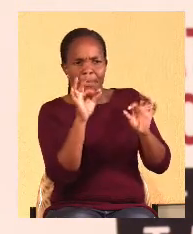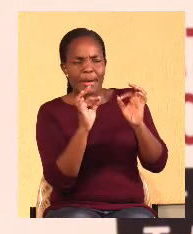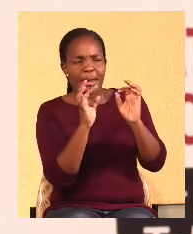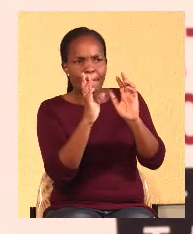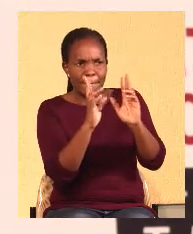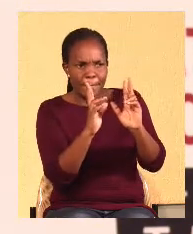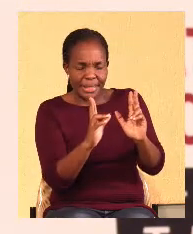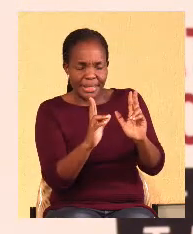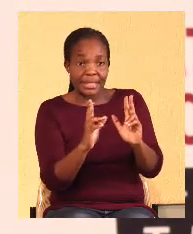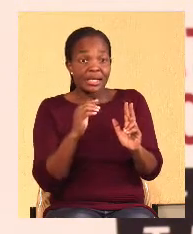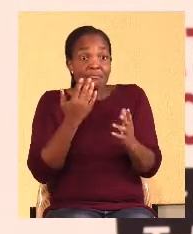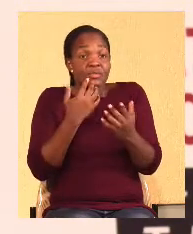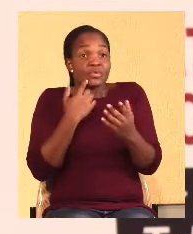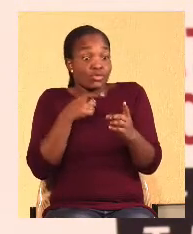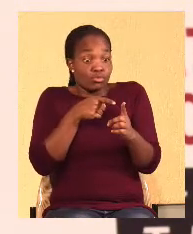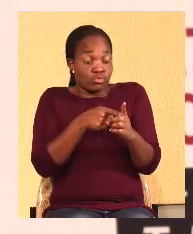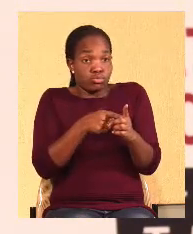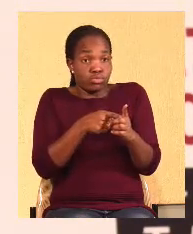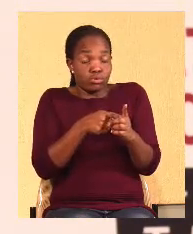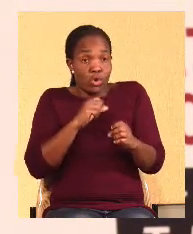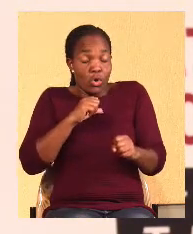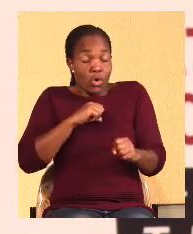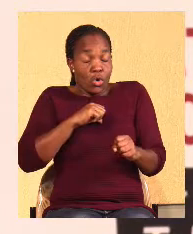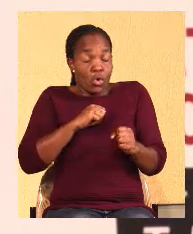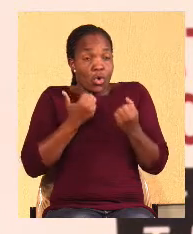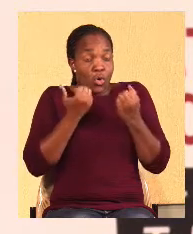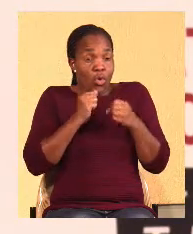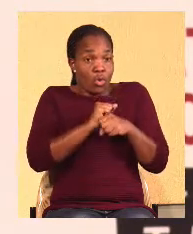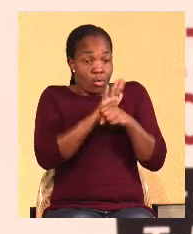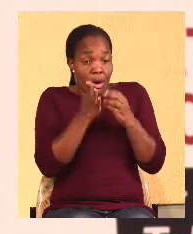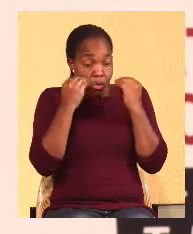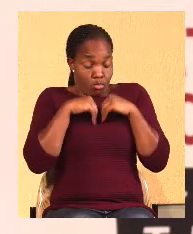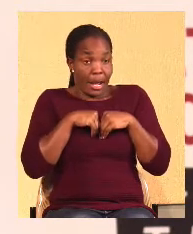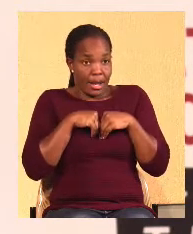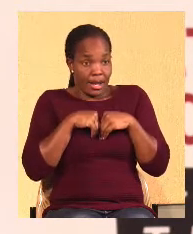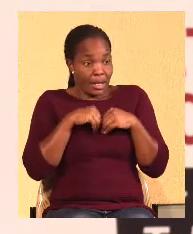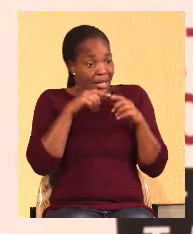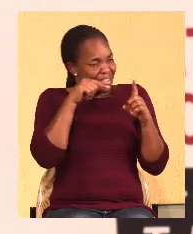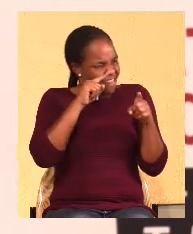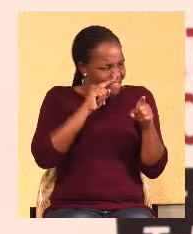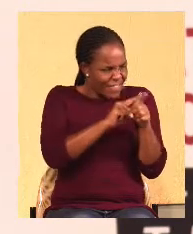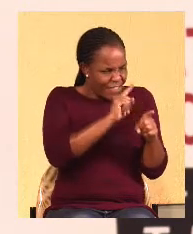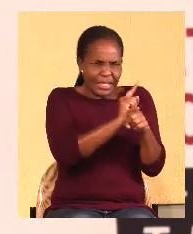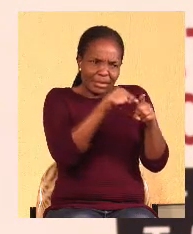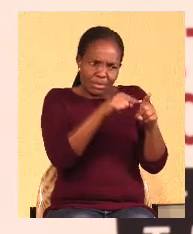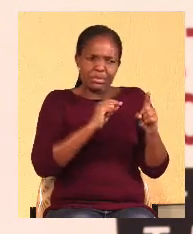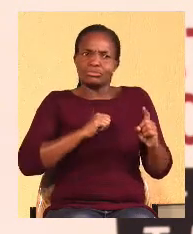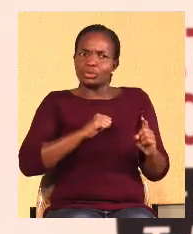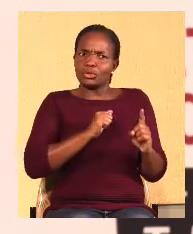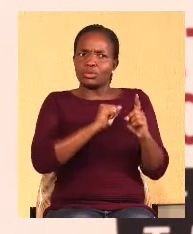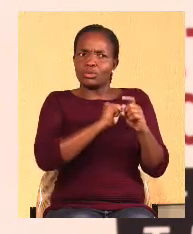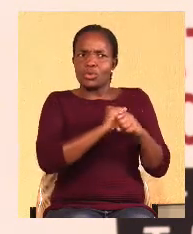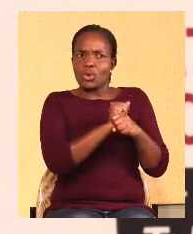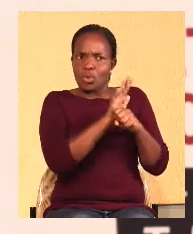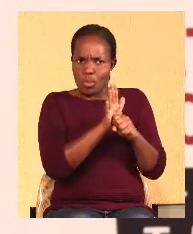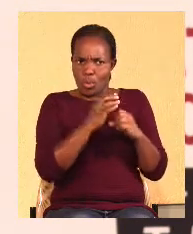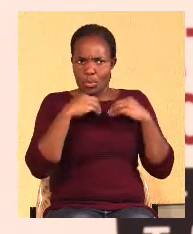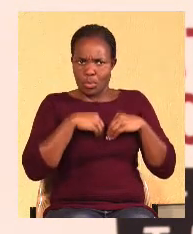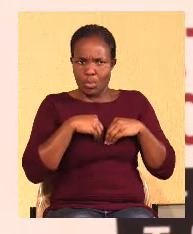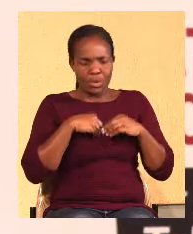a confirmed case, then we identify all the possible contacts of all the people who came